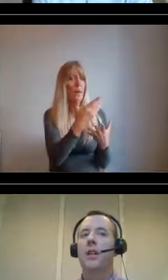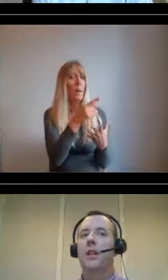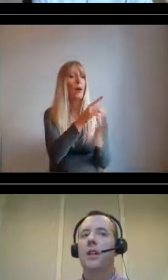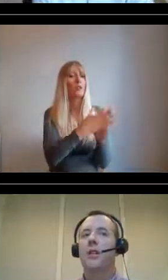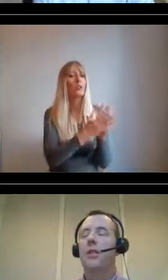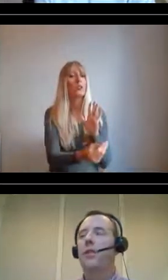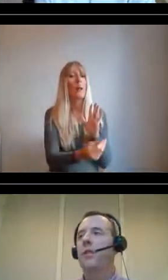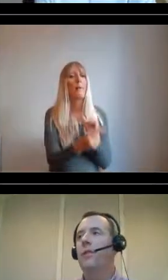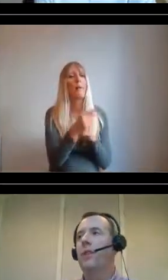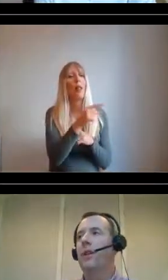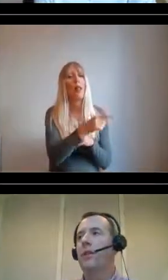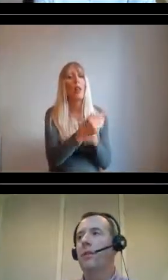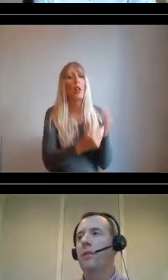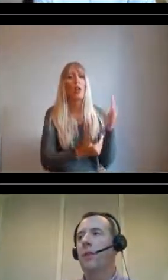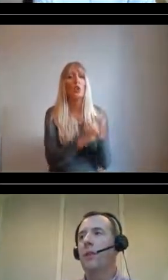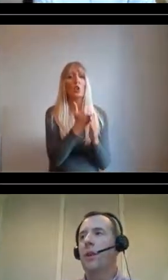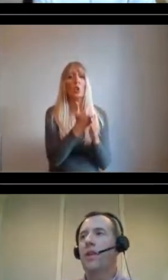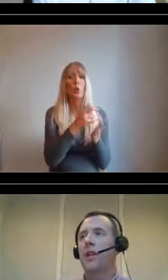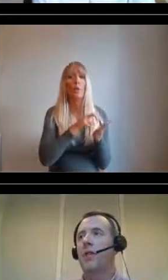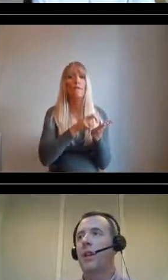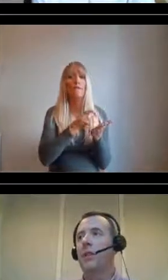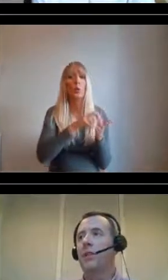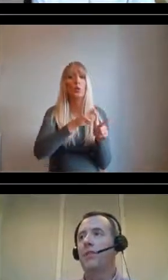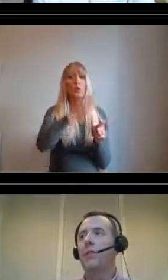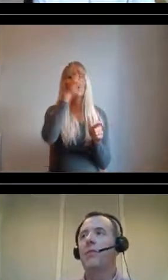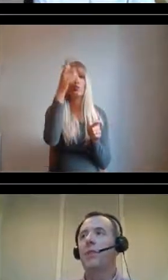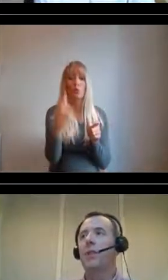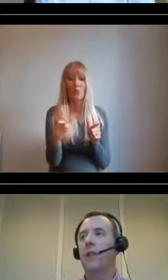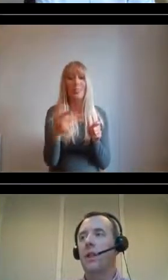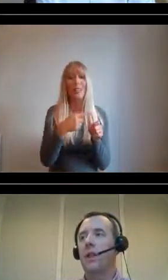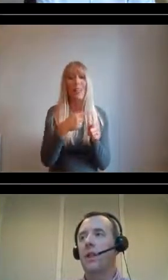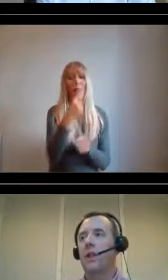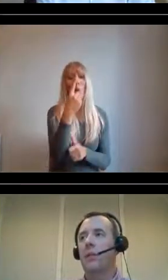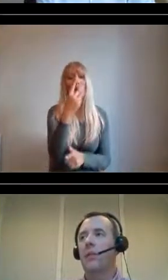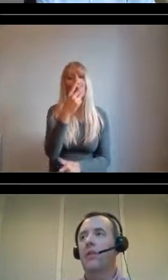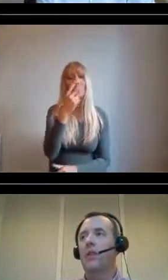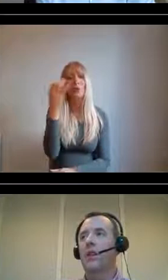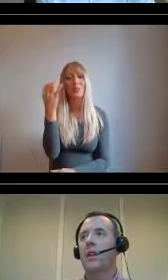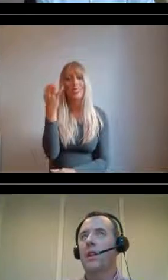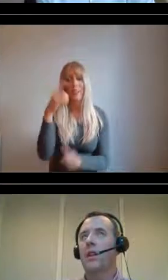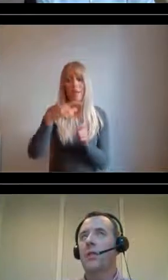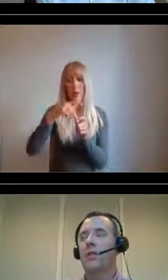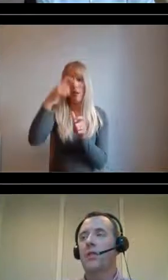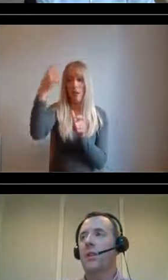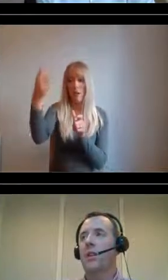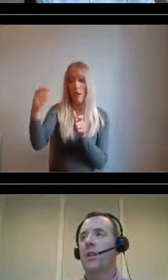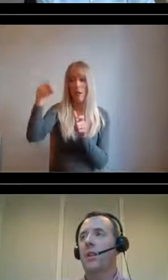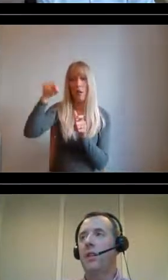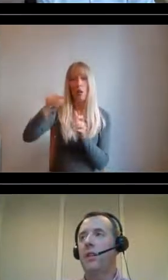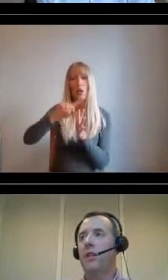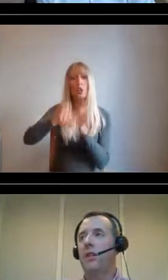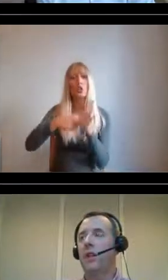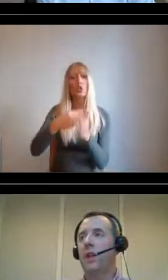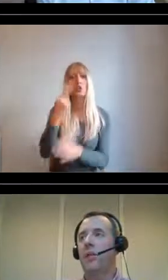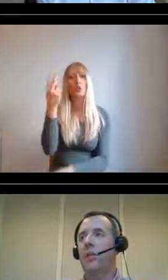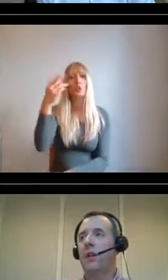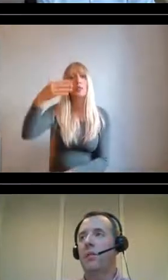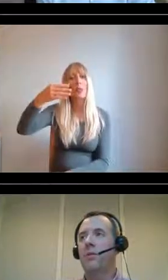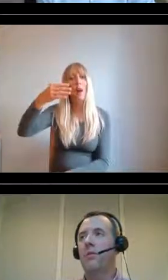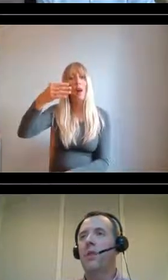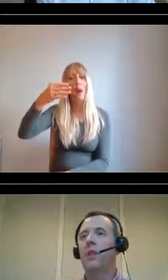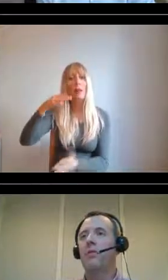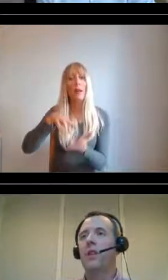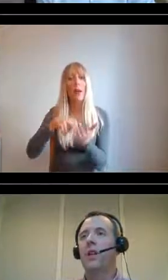the new footbridge that we're proposing over the A127 up at junction 29,